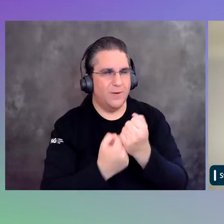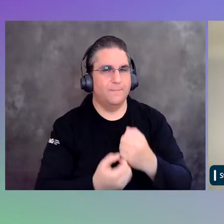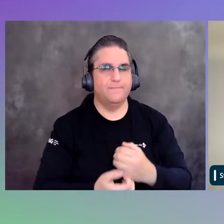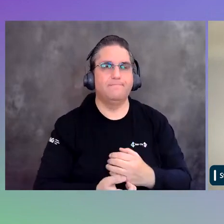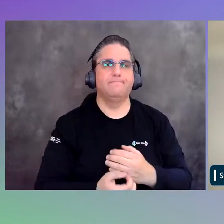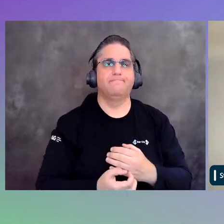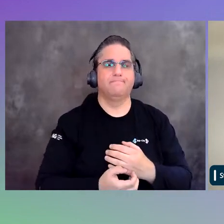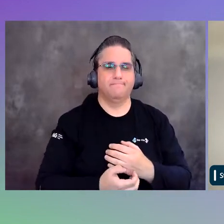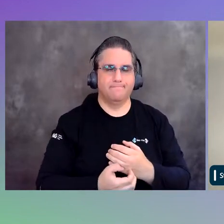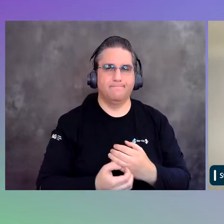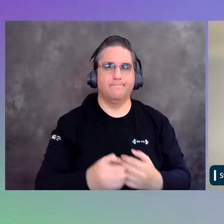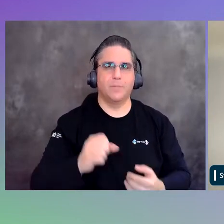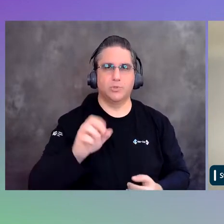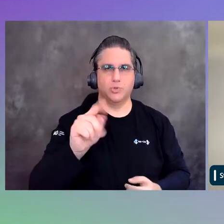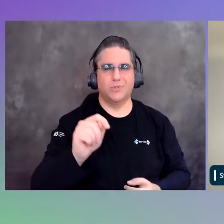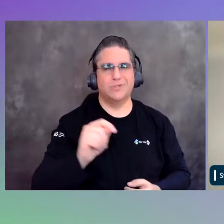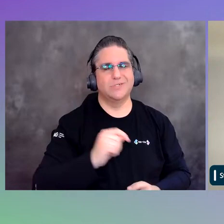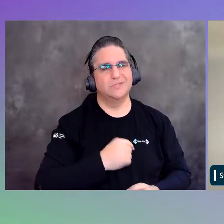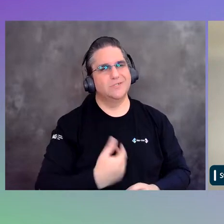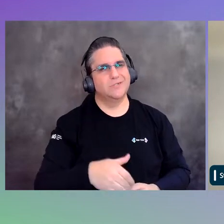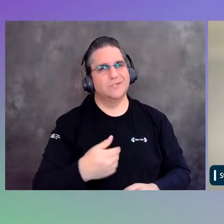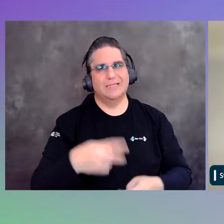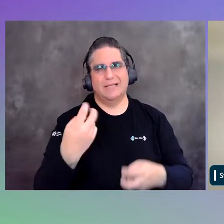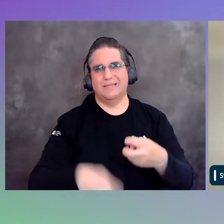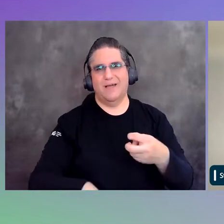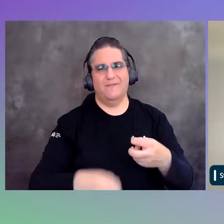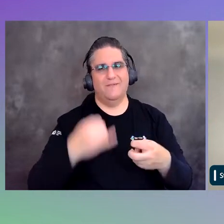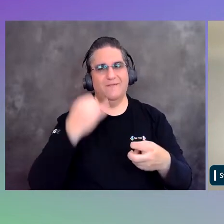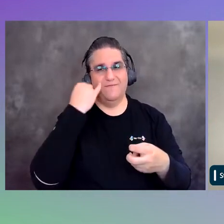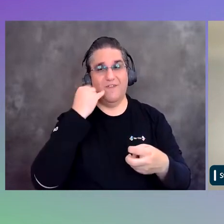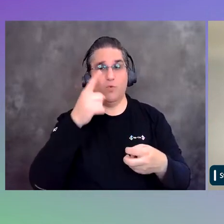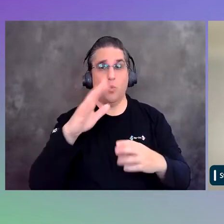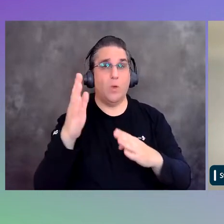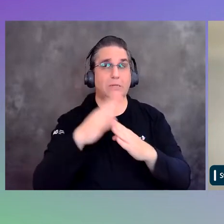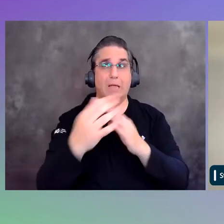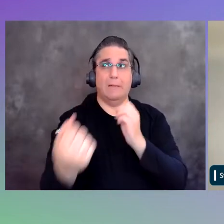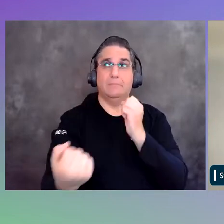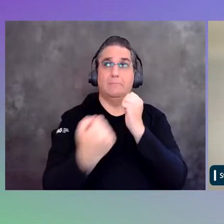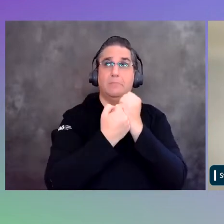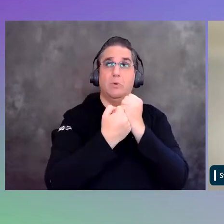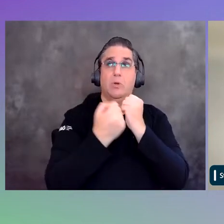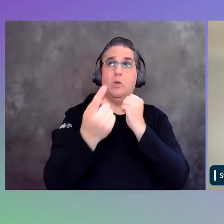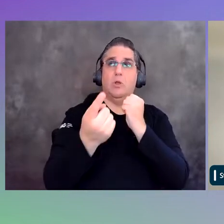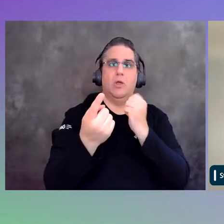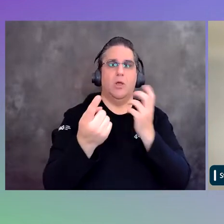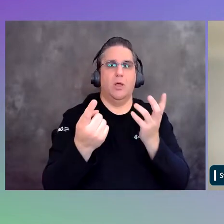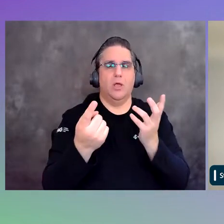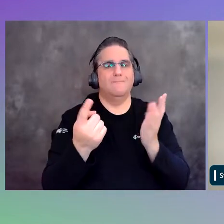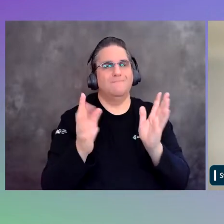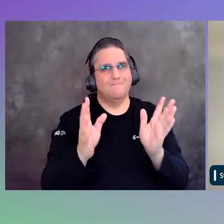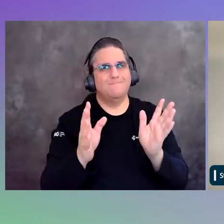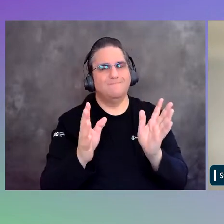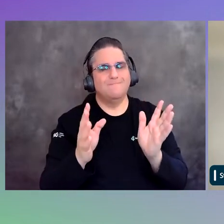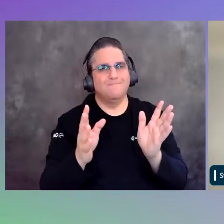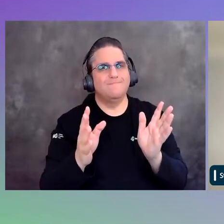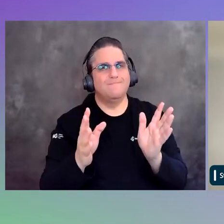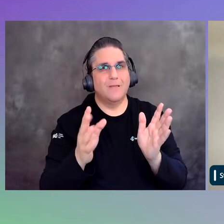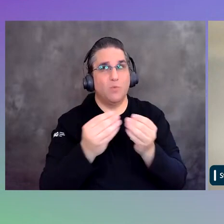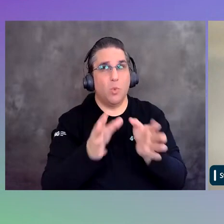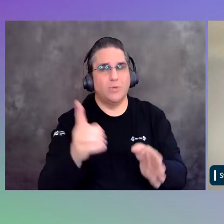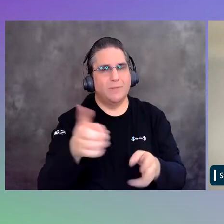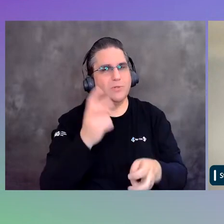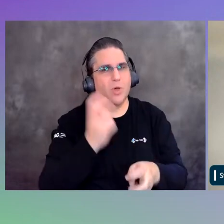really difficult when you lose your main stakeholder. And I've seen that before in a business. So I guess come together as a group.